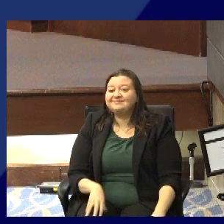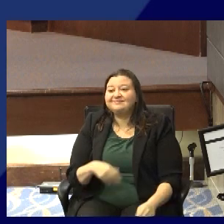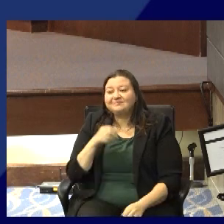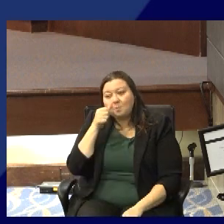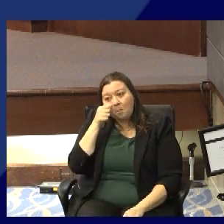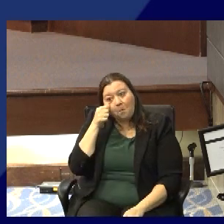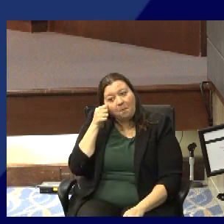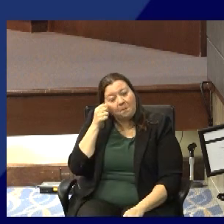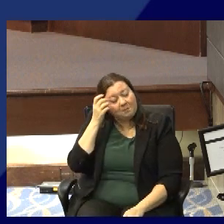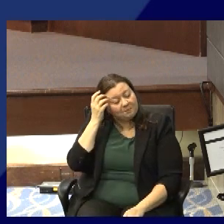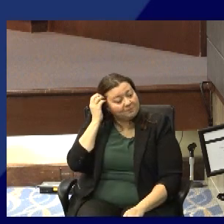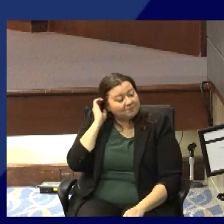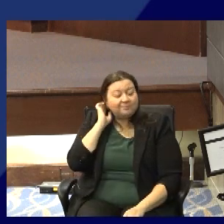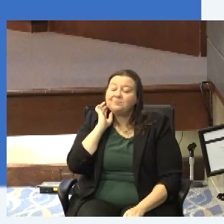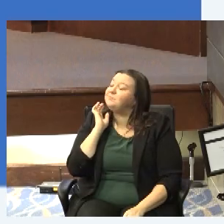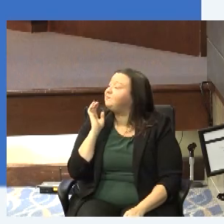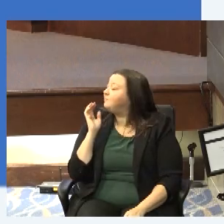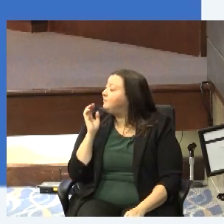Write that down.